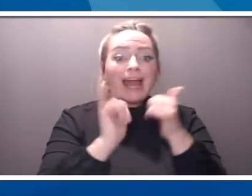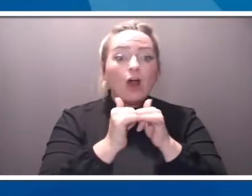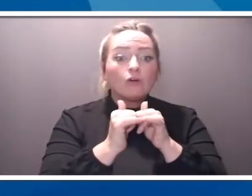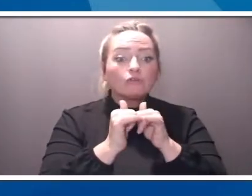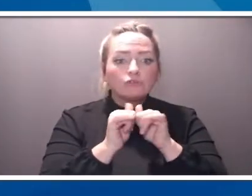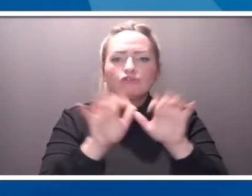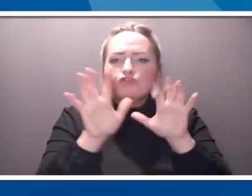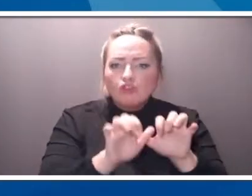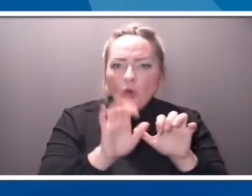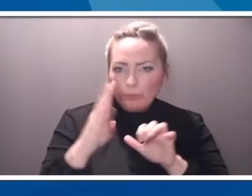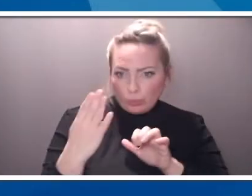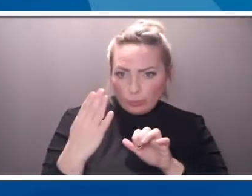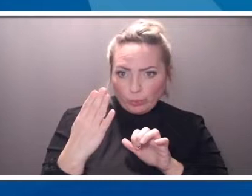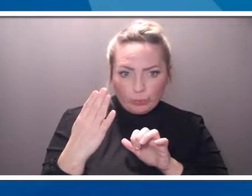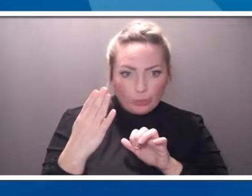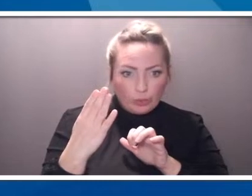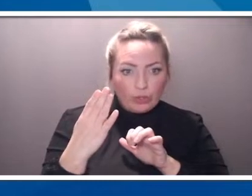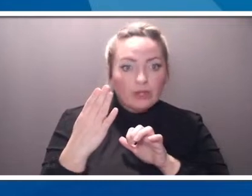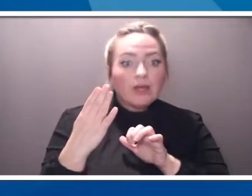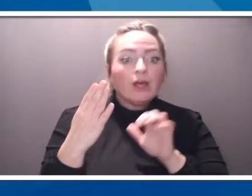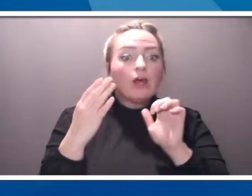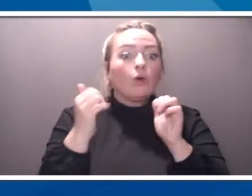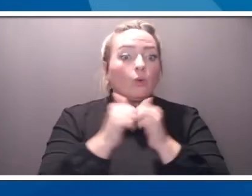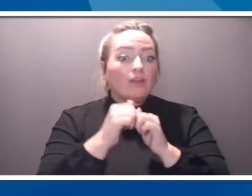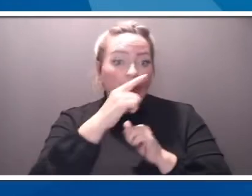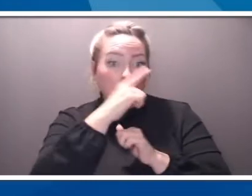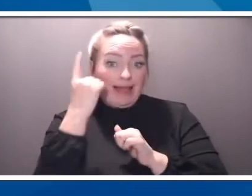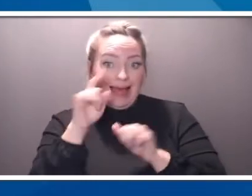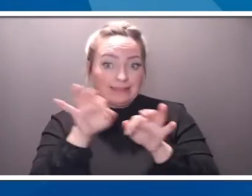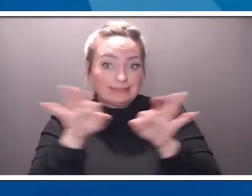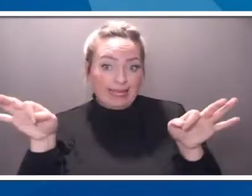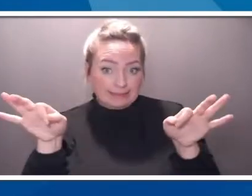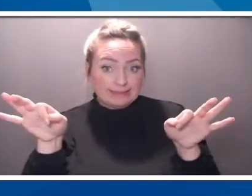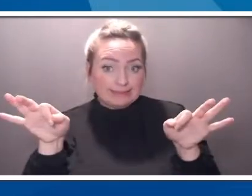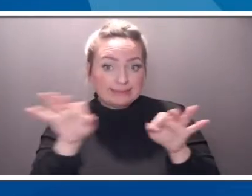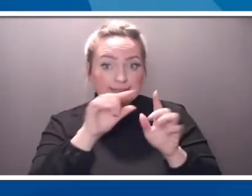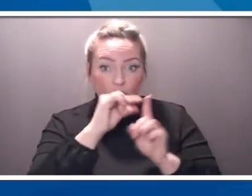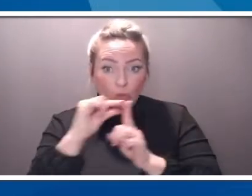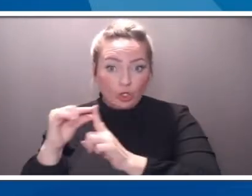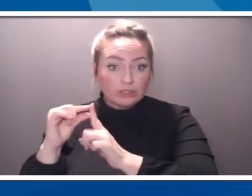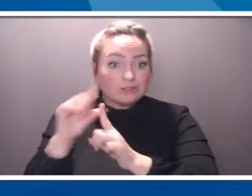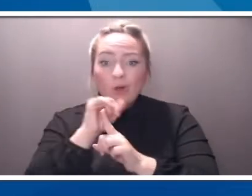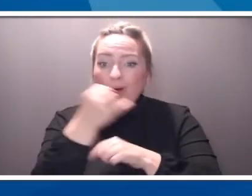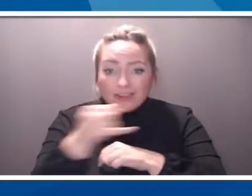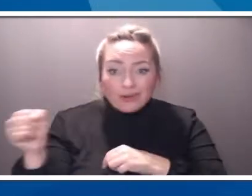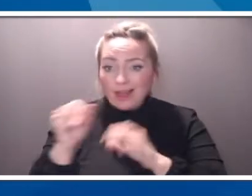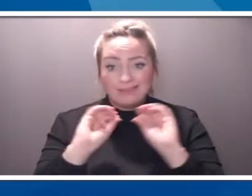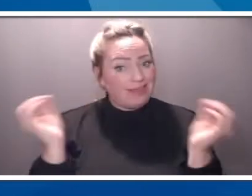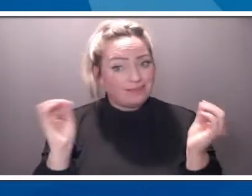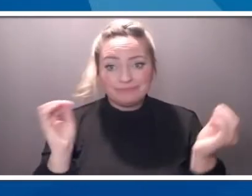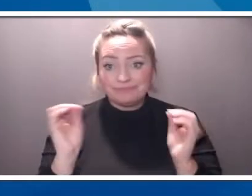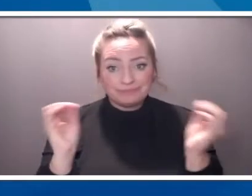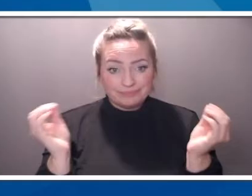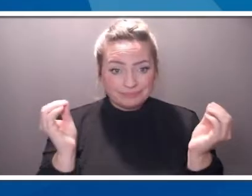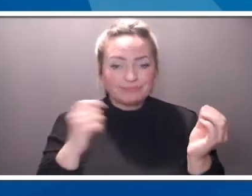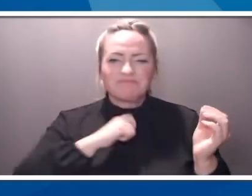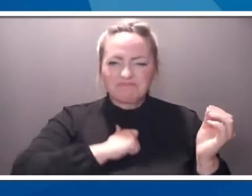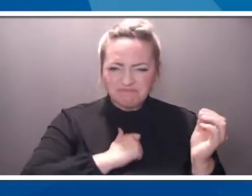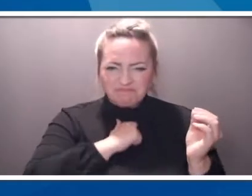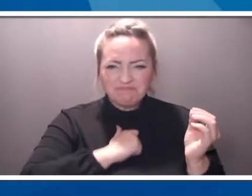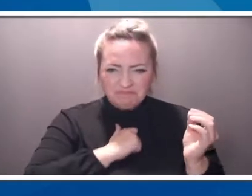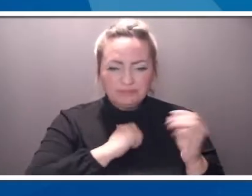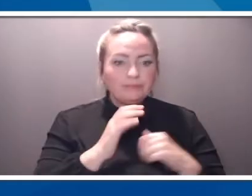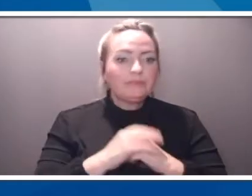the link is only distinguished by being dark blue against the black text that we have here. There's no underline, there's nothing